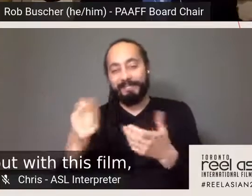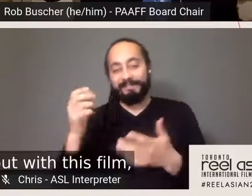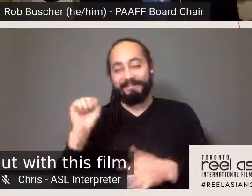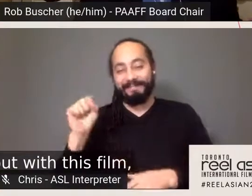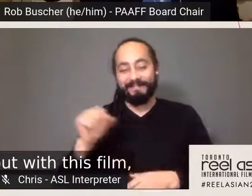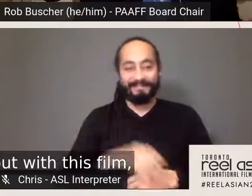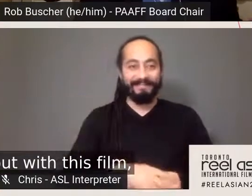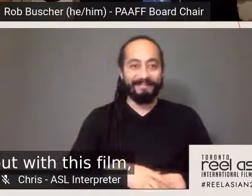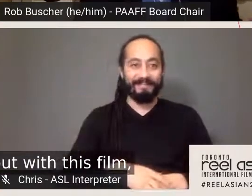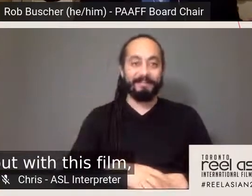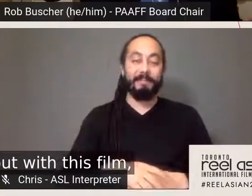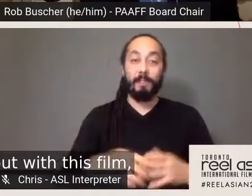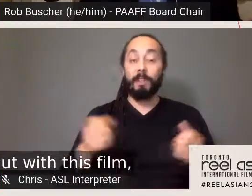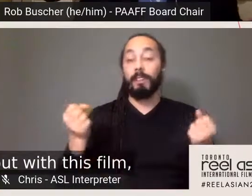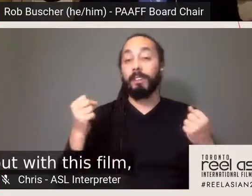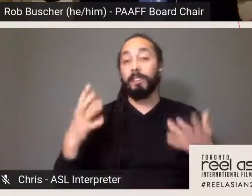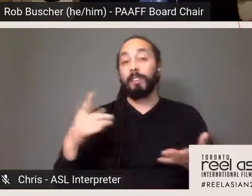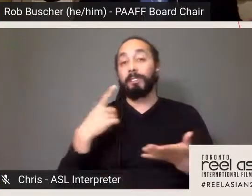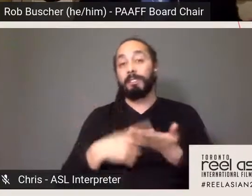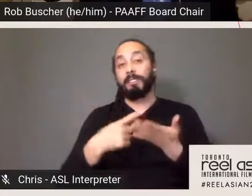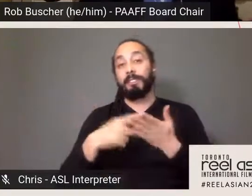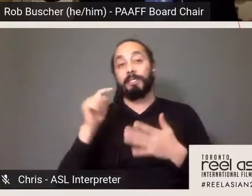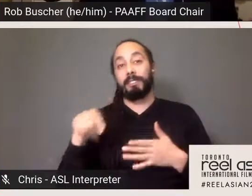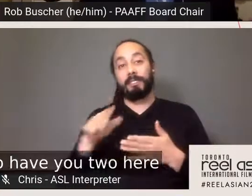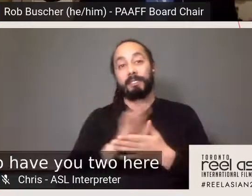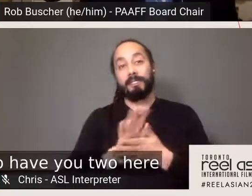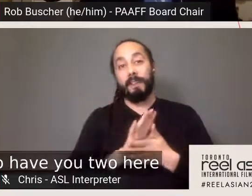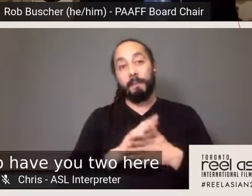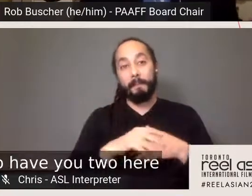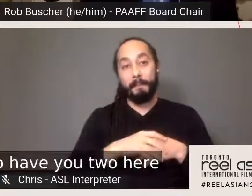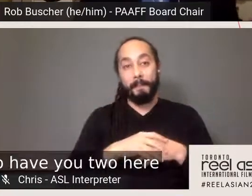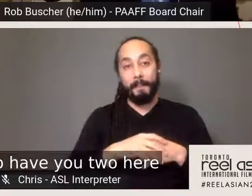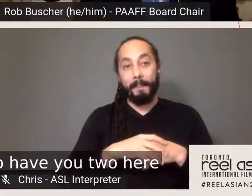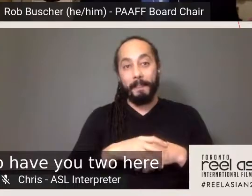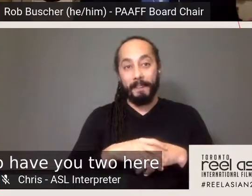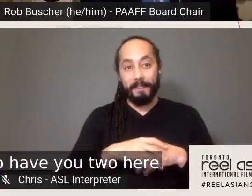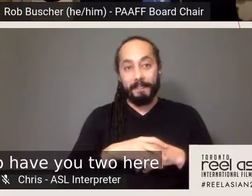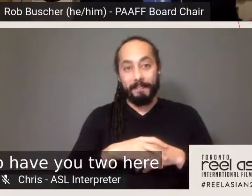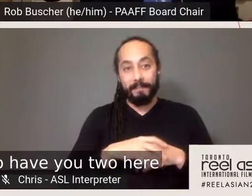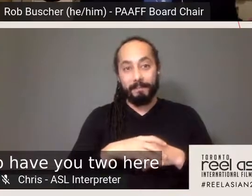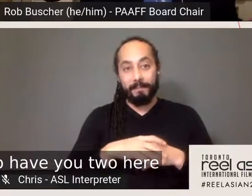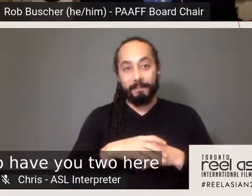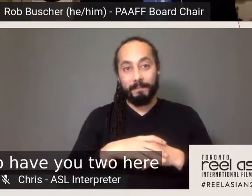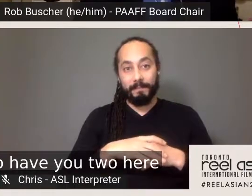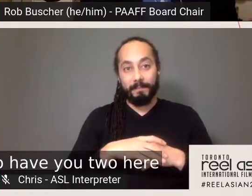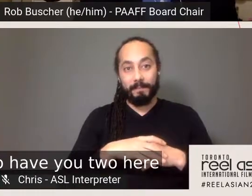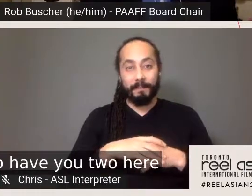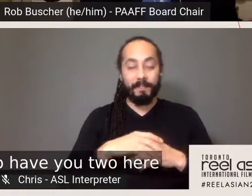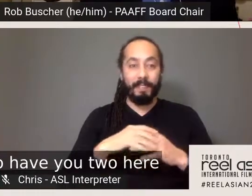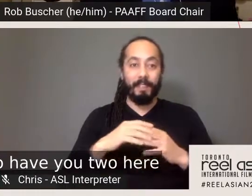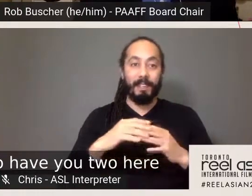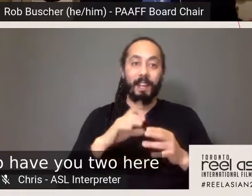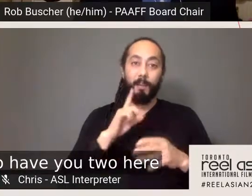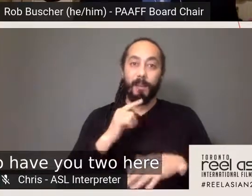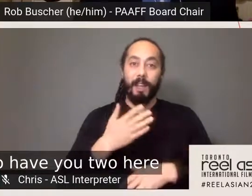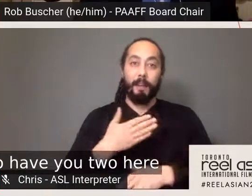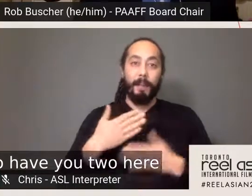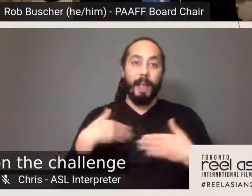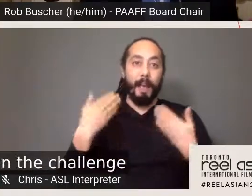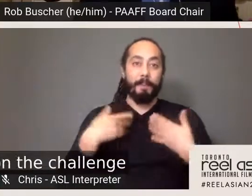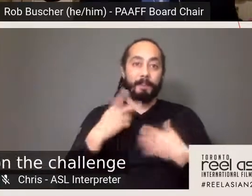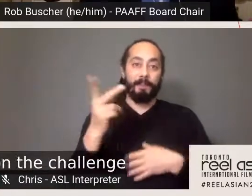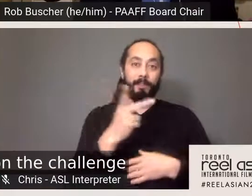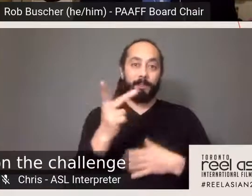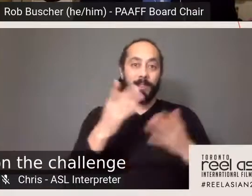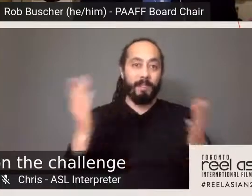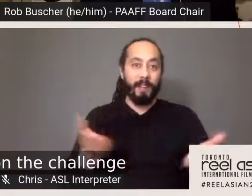So lots to talk about with this film. And I'm really happy to have you two here